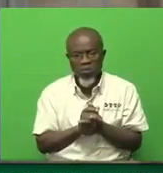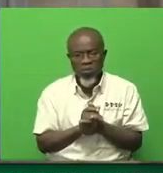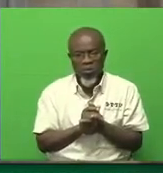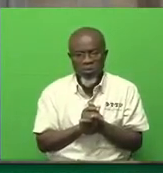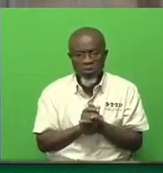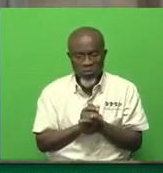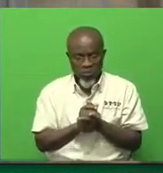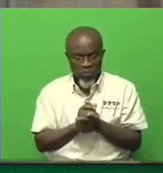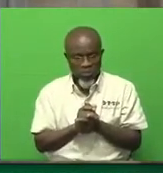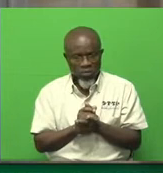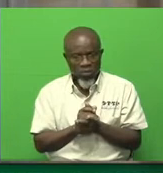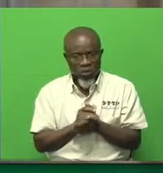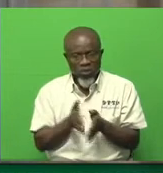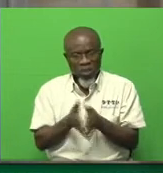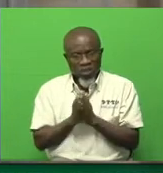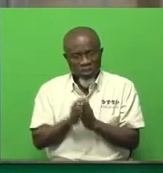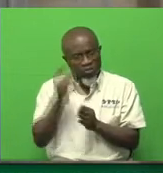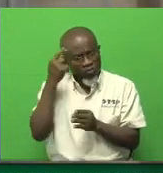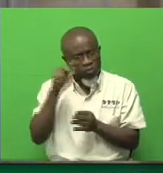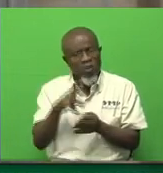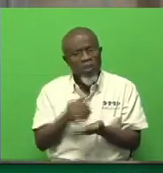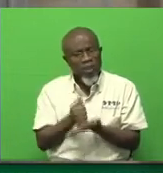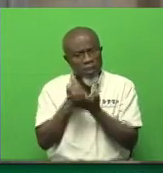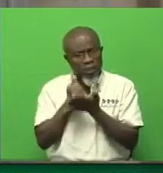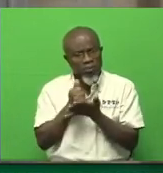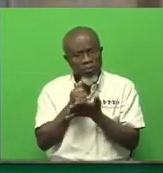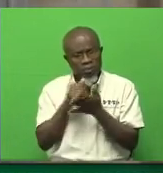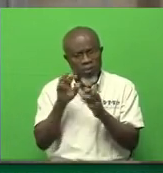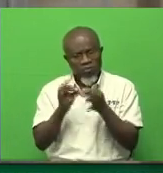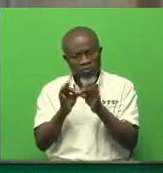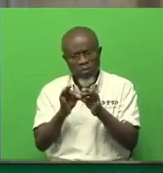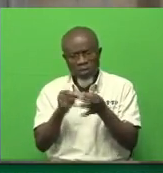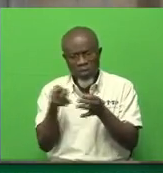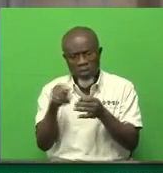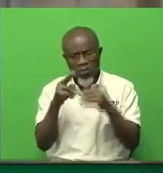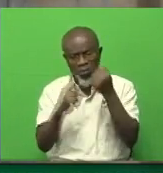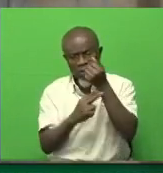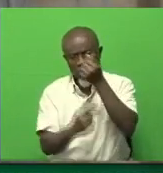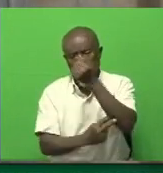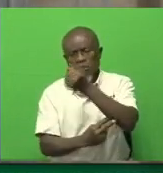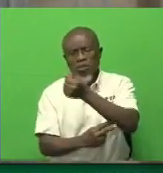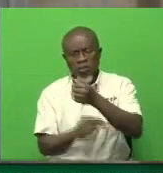hampers and I'm asking for some help in the restoration of this bridge